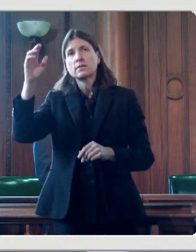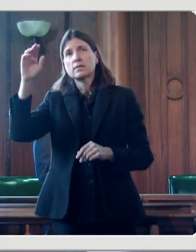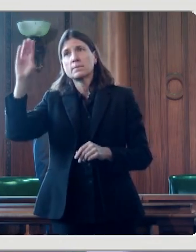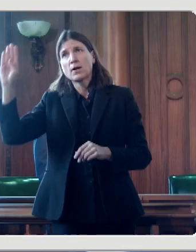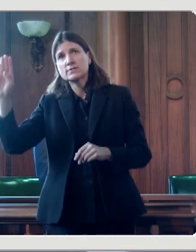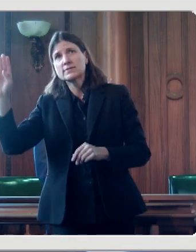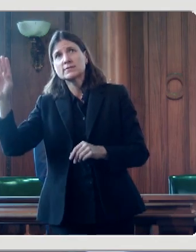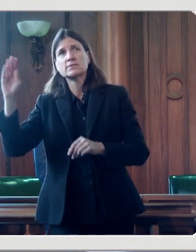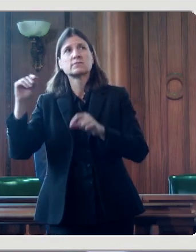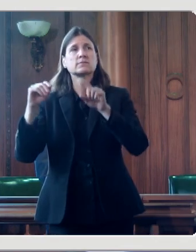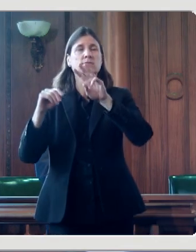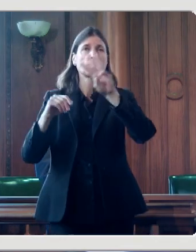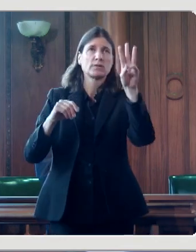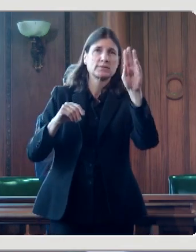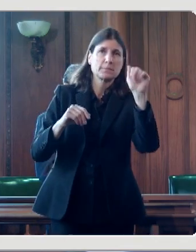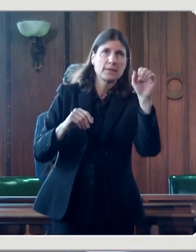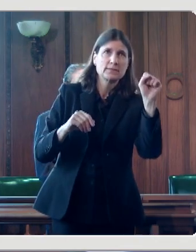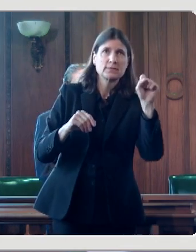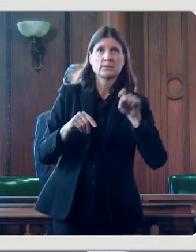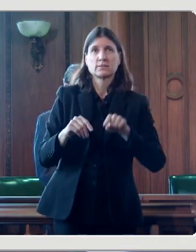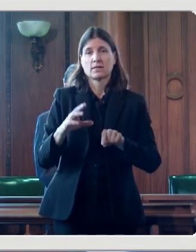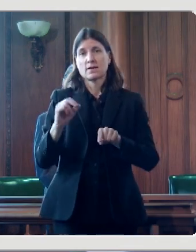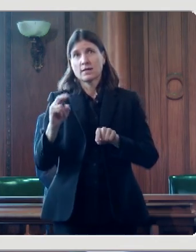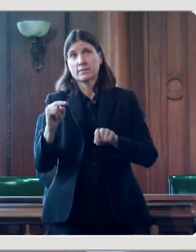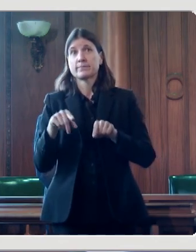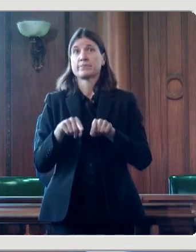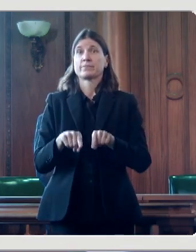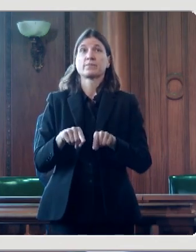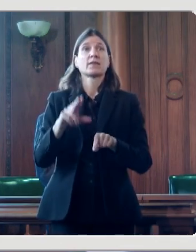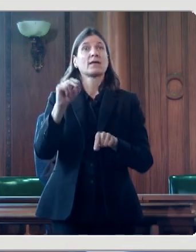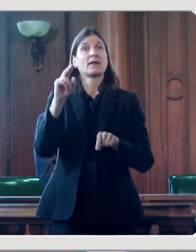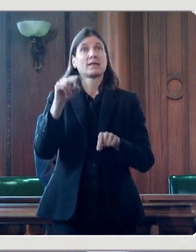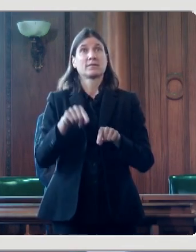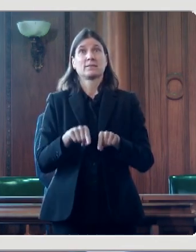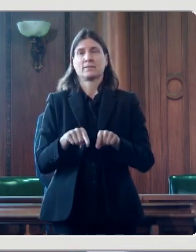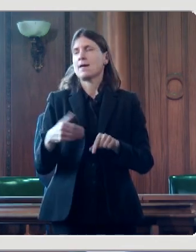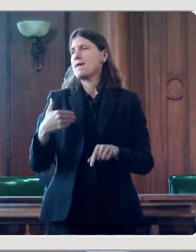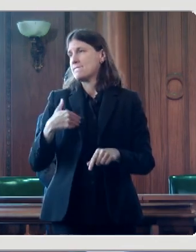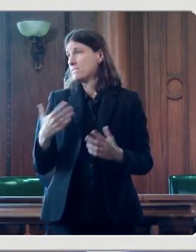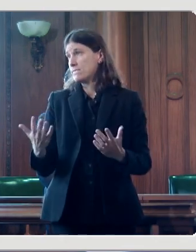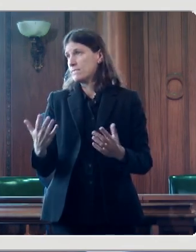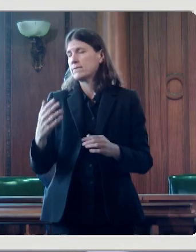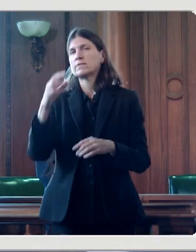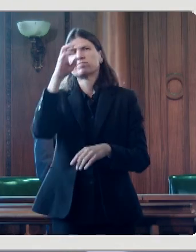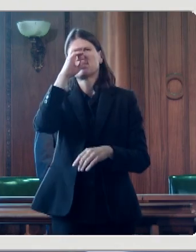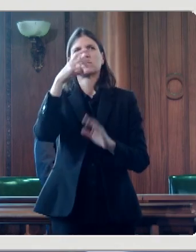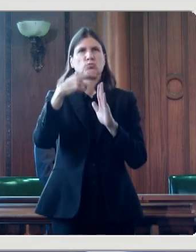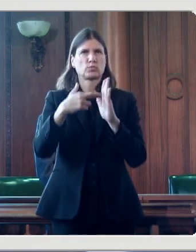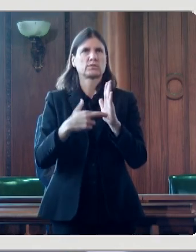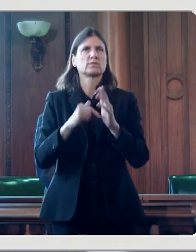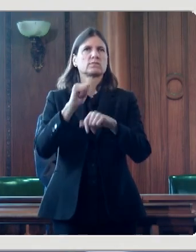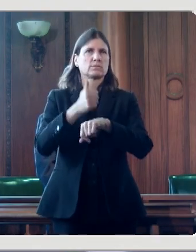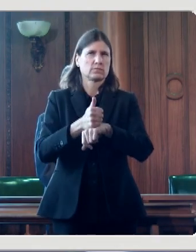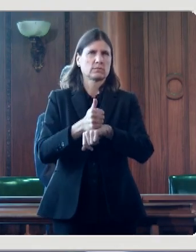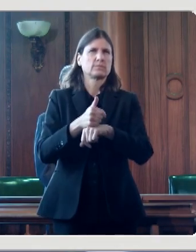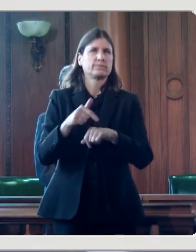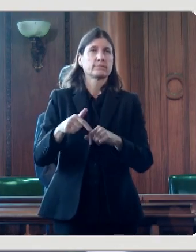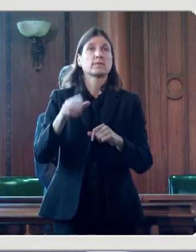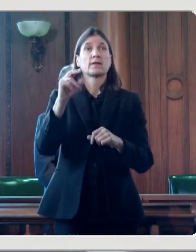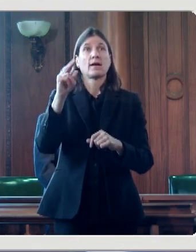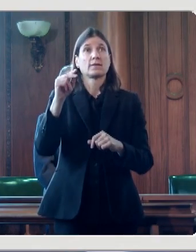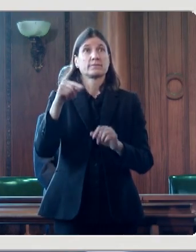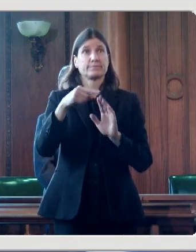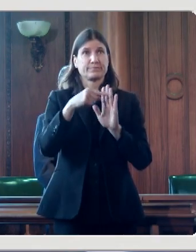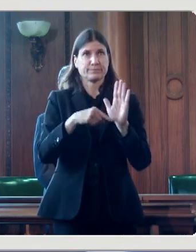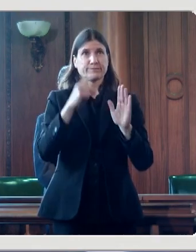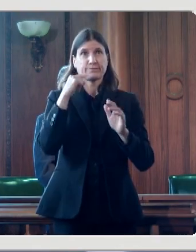restrictions, for example, in the community and that sort of thing. And there may be slight differences week by week about when certain things opened up or closed back and